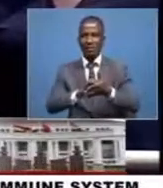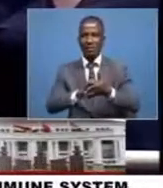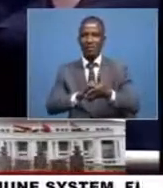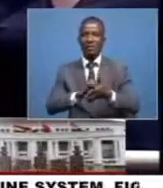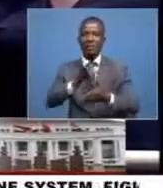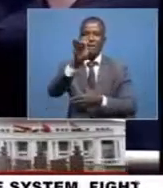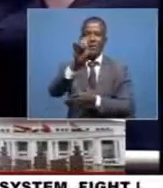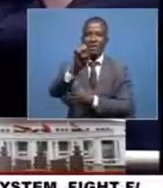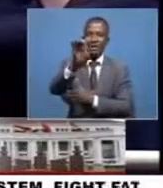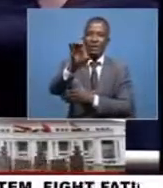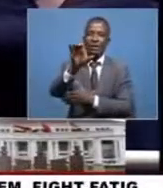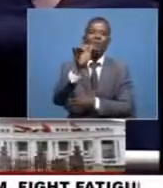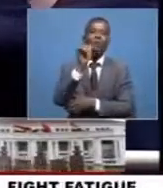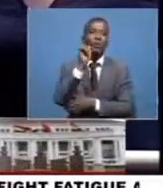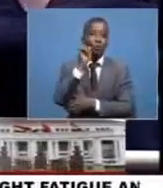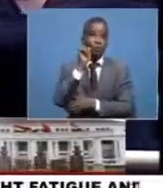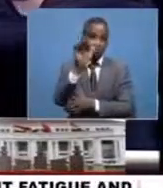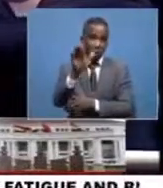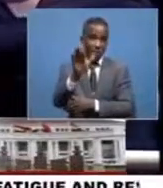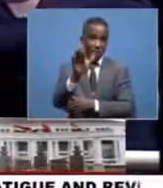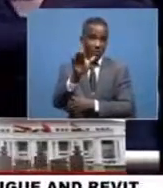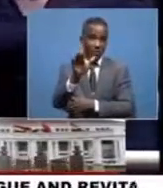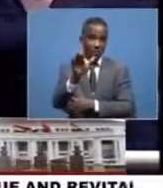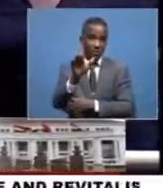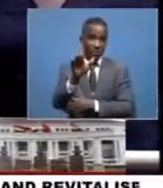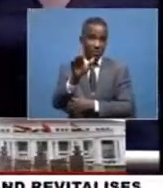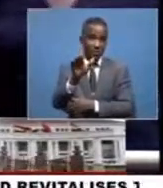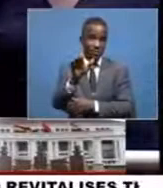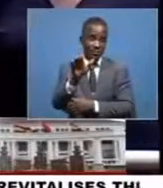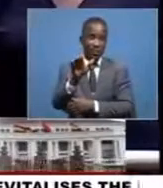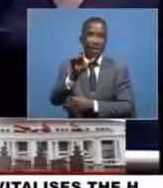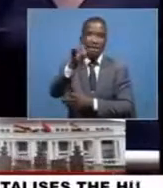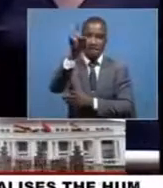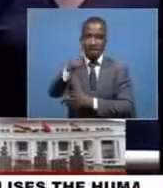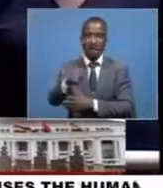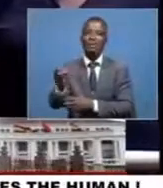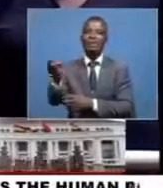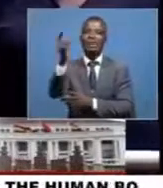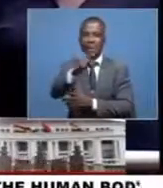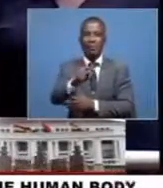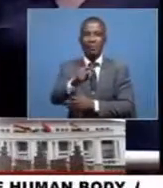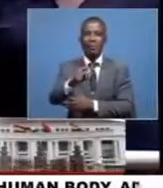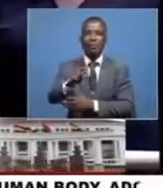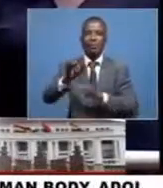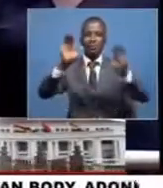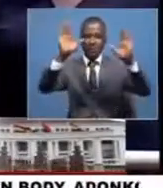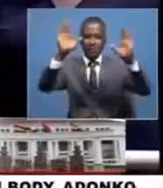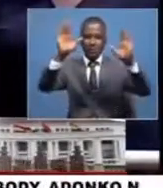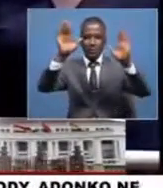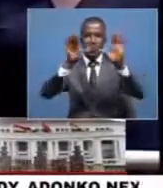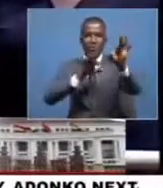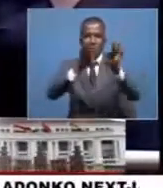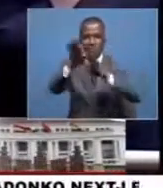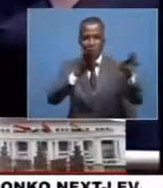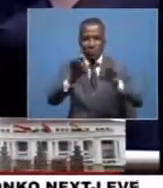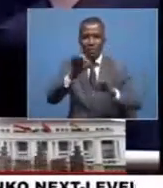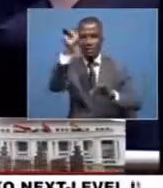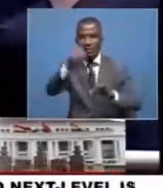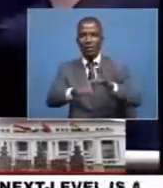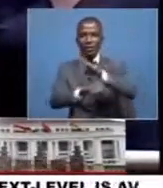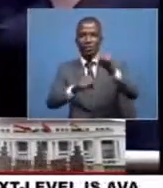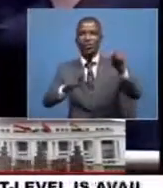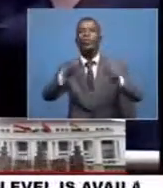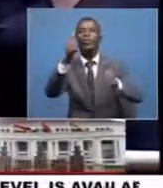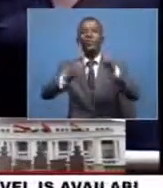major mensa or dinner home electoral commission. I was say oba adakanum noba abeyi na no ana.